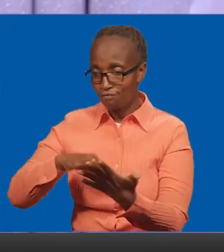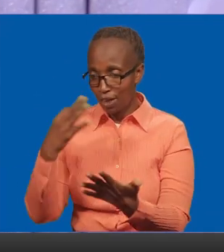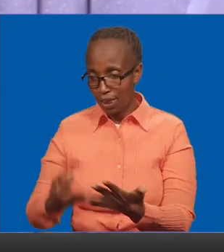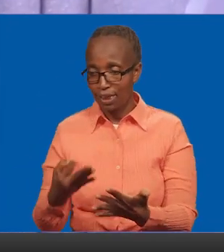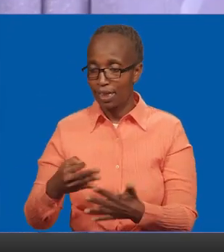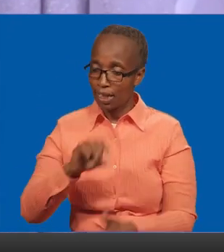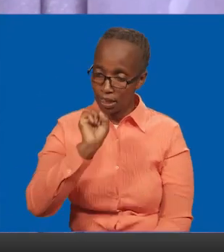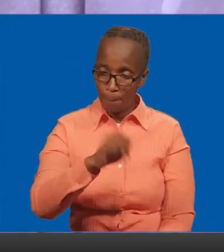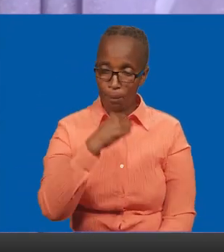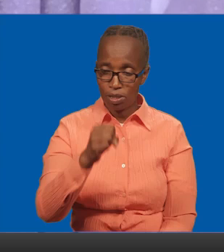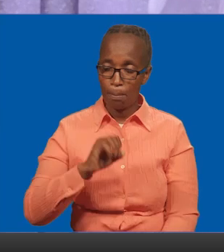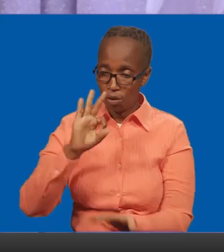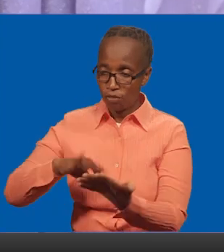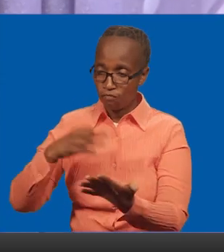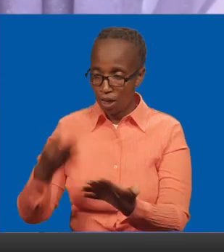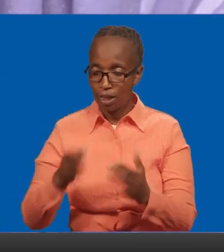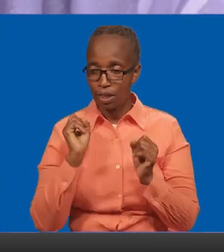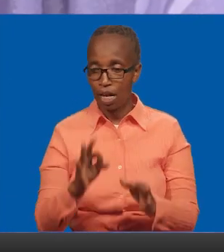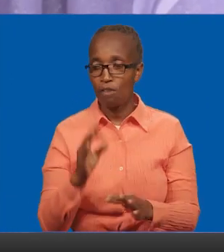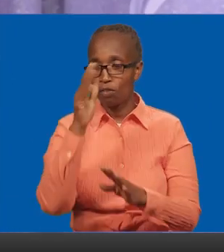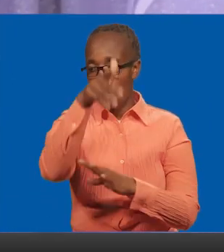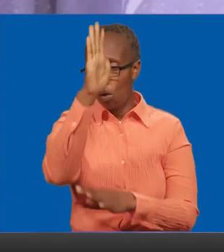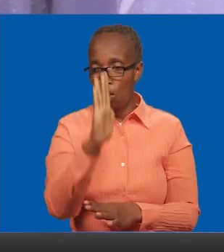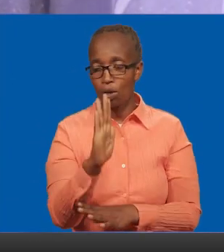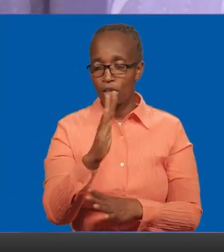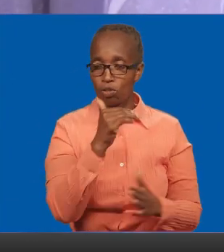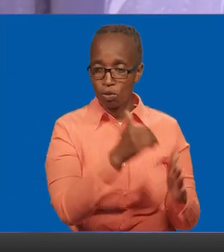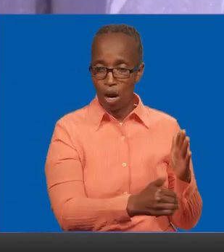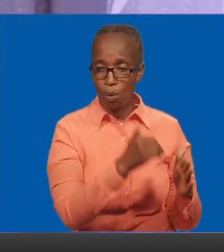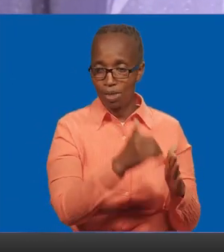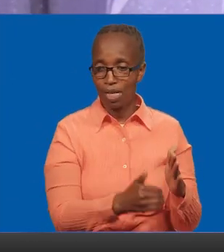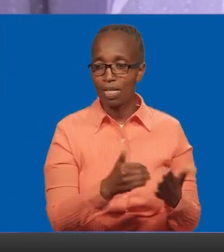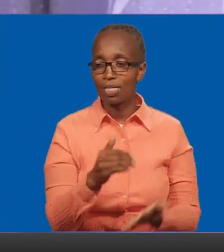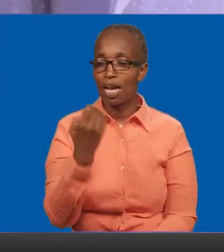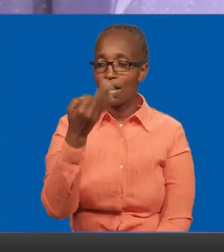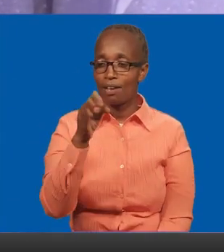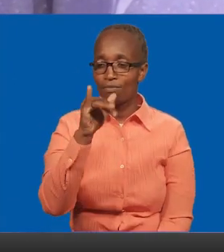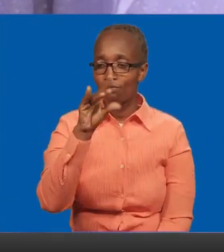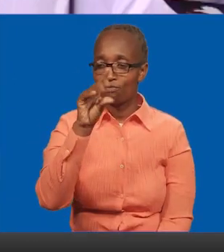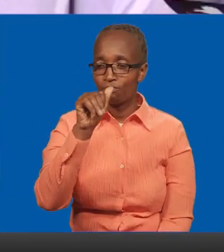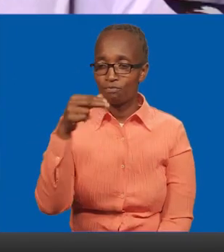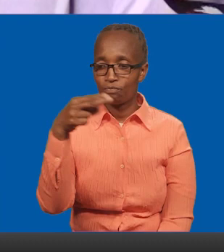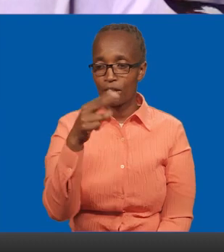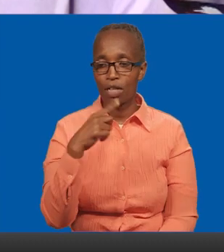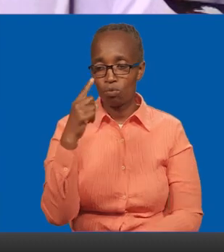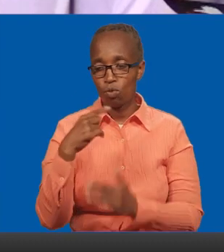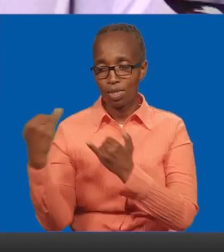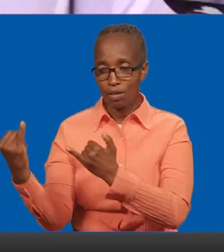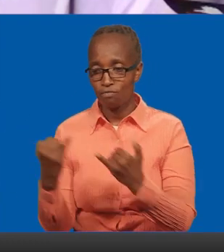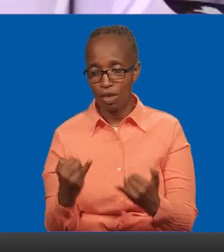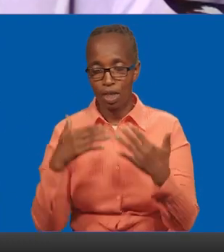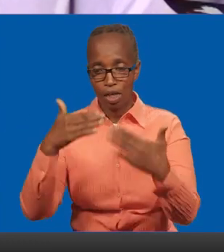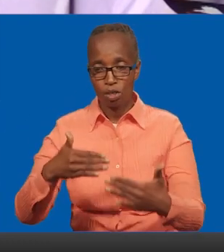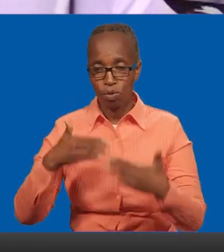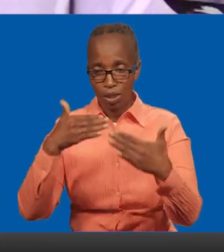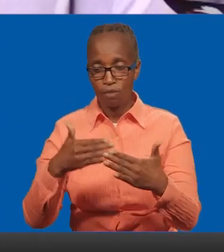Jesus has never failed. And we cannot fail so long as God is on our side. Dr. Frida